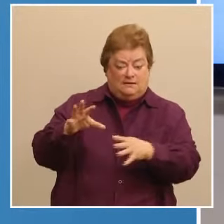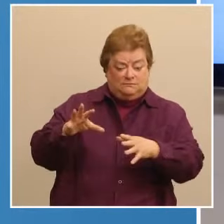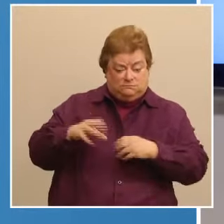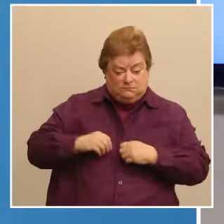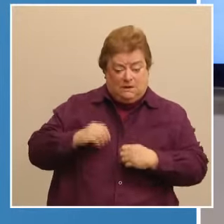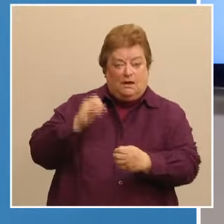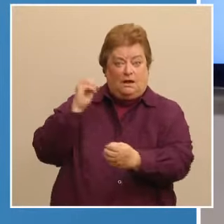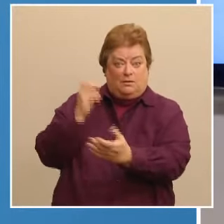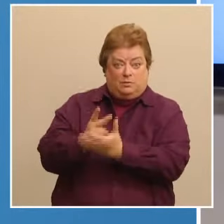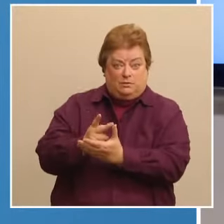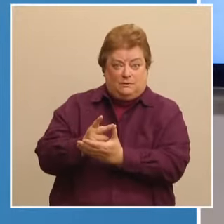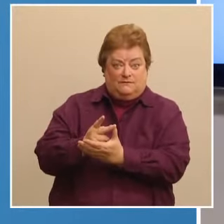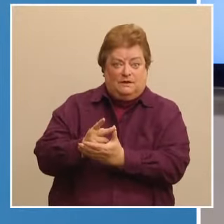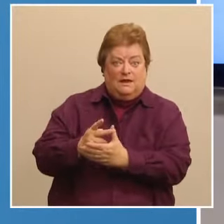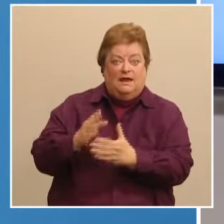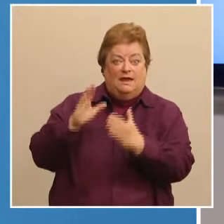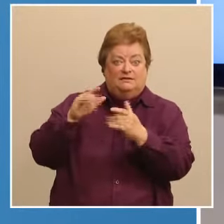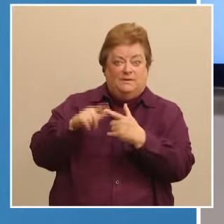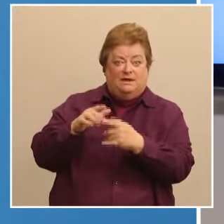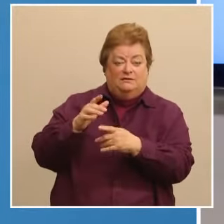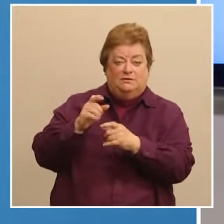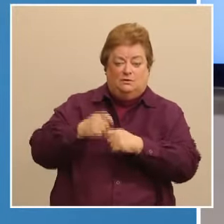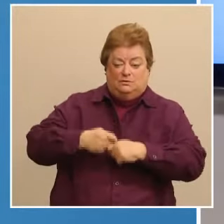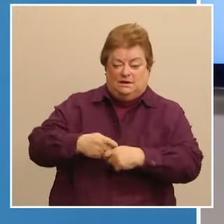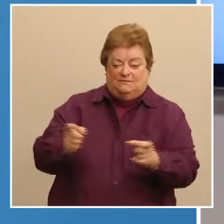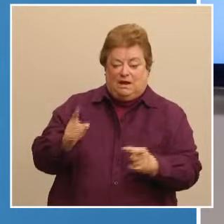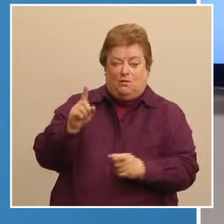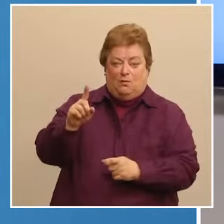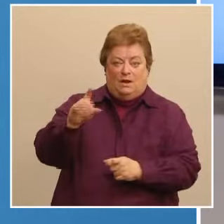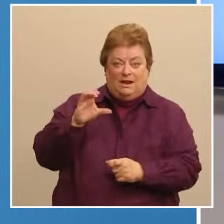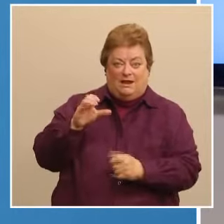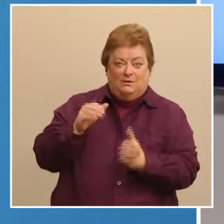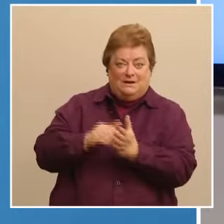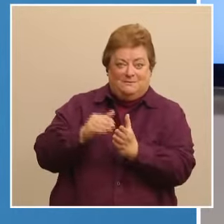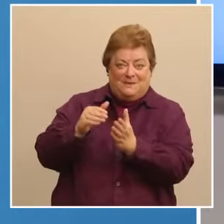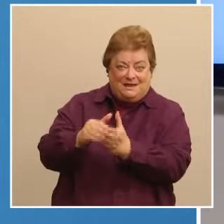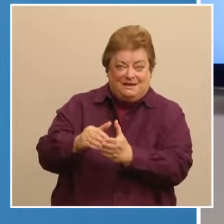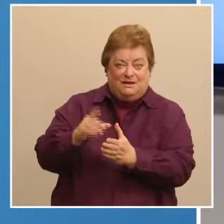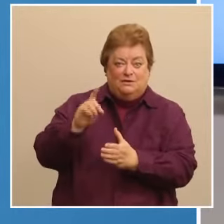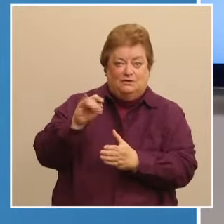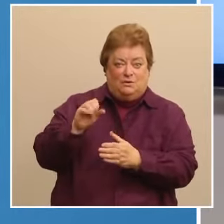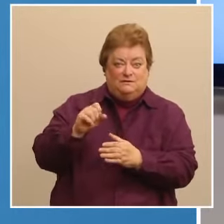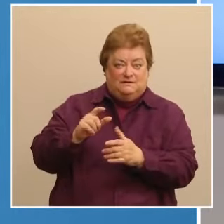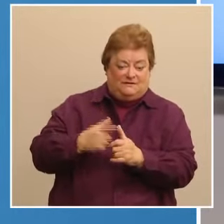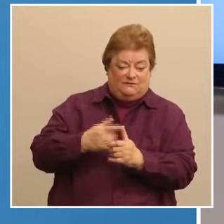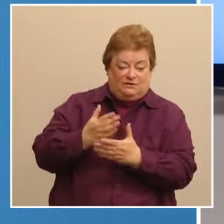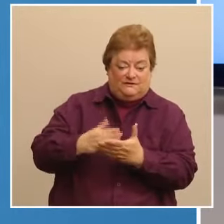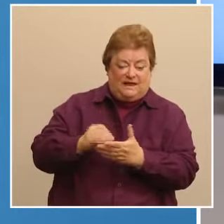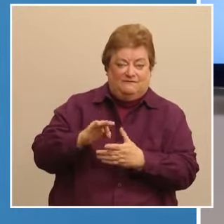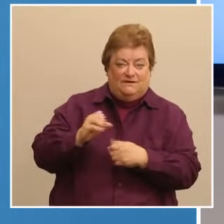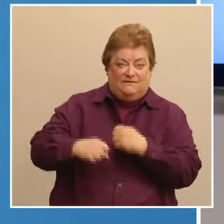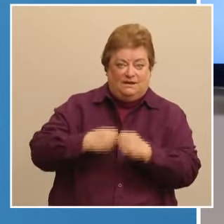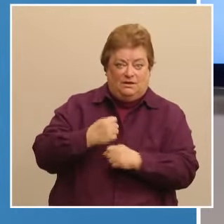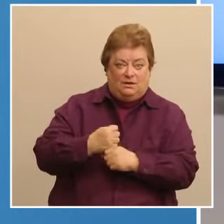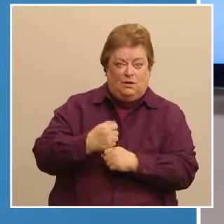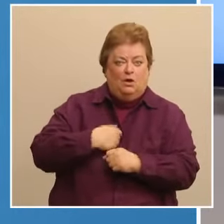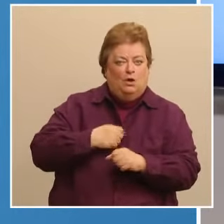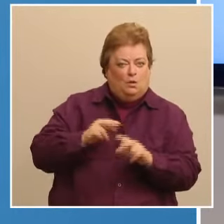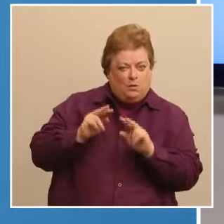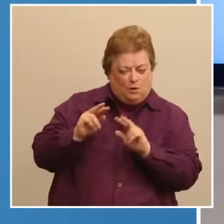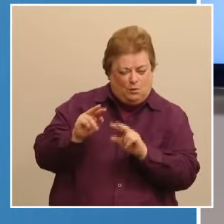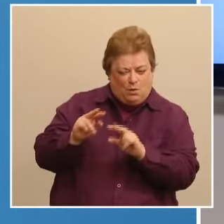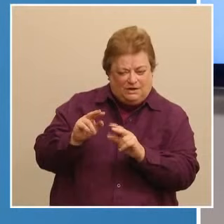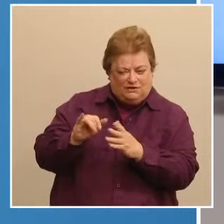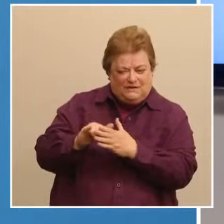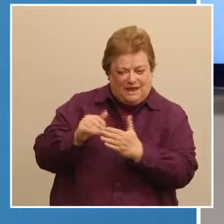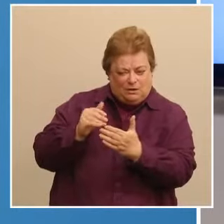vaccine, it expects to supply 100 million doses to the U.S. in the first half of this year. We are monitoring this closely